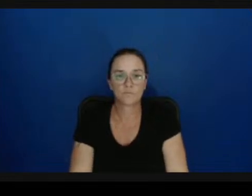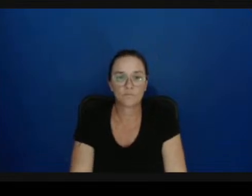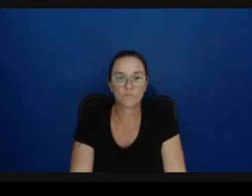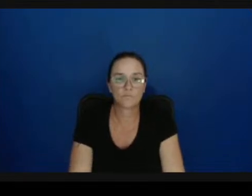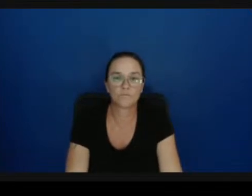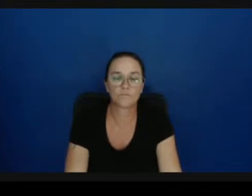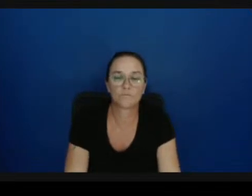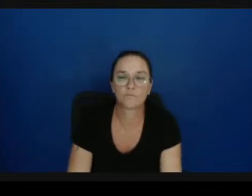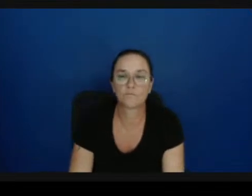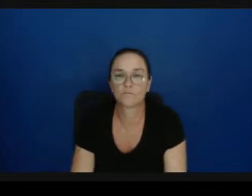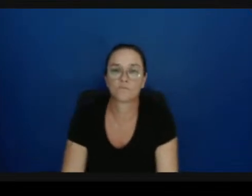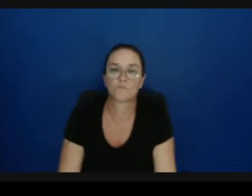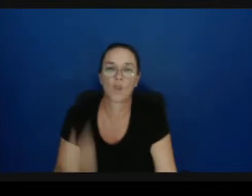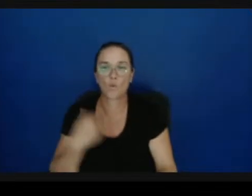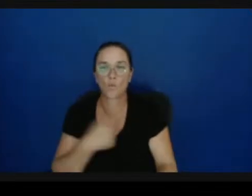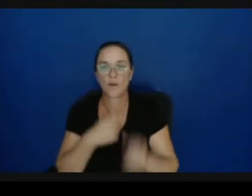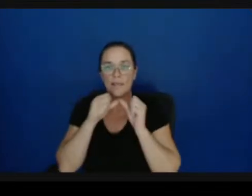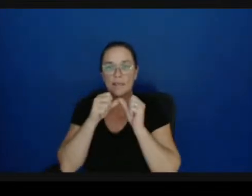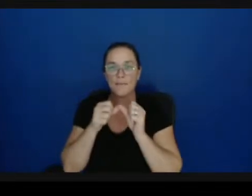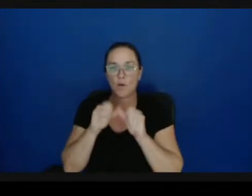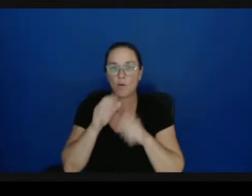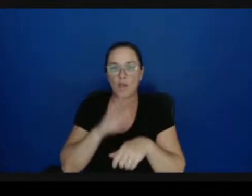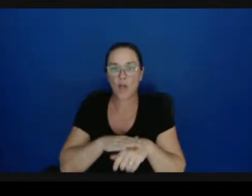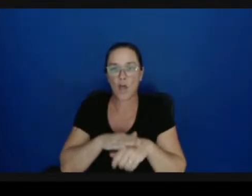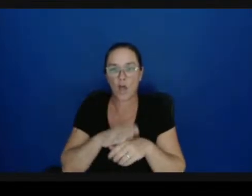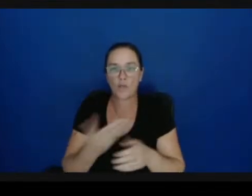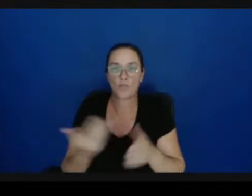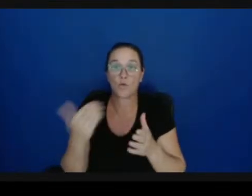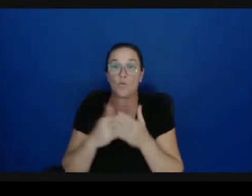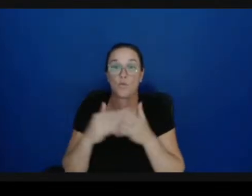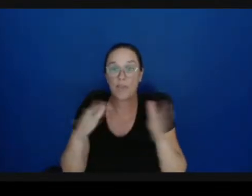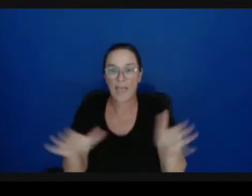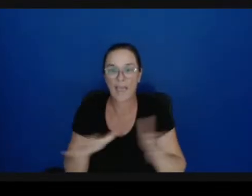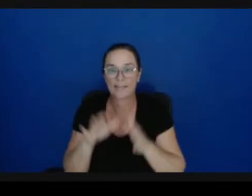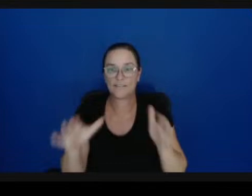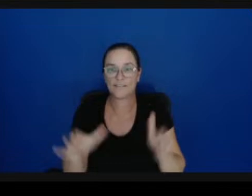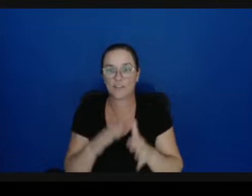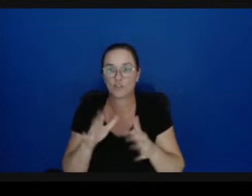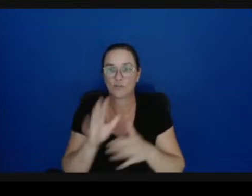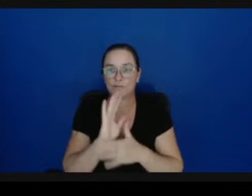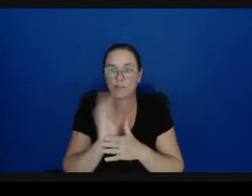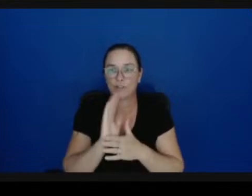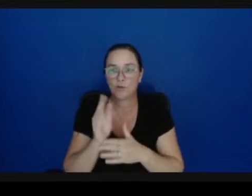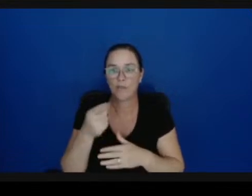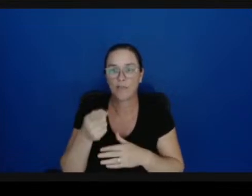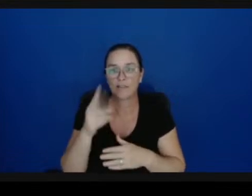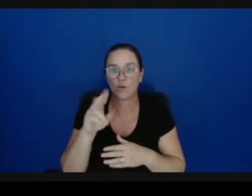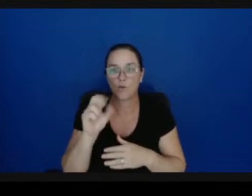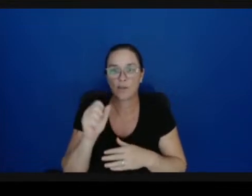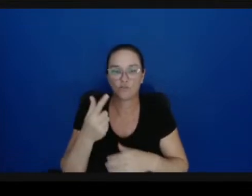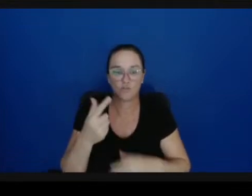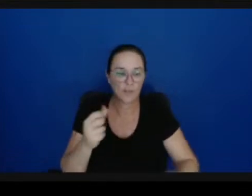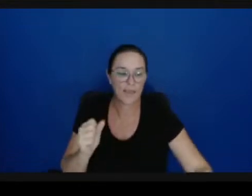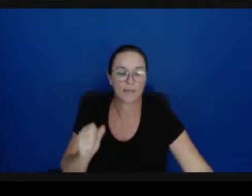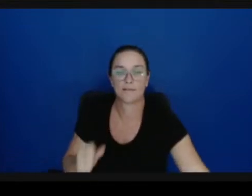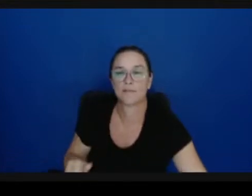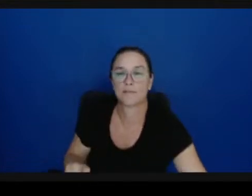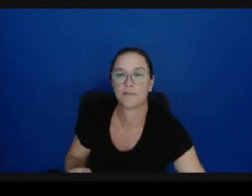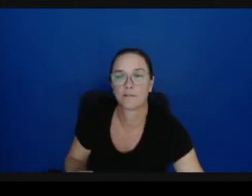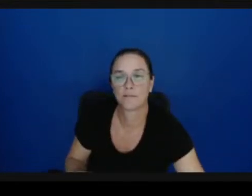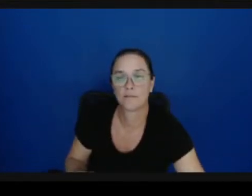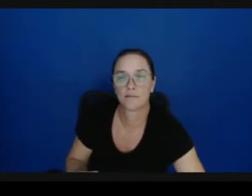let's keep going on the reactivation videos and come to the main USGS feature for